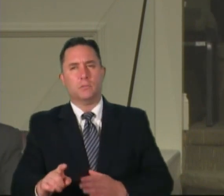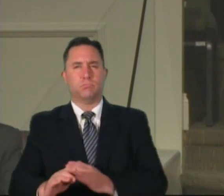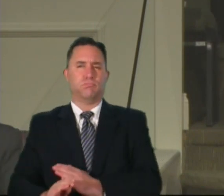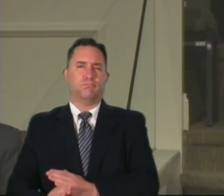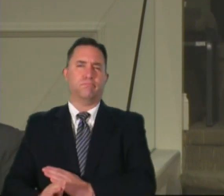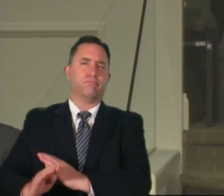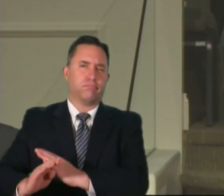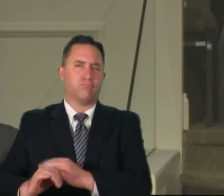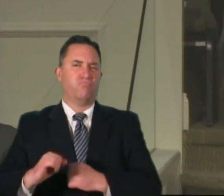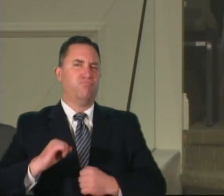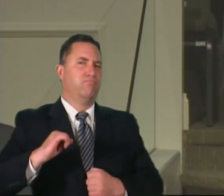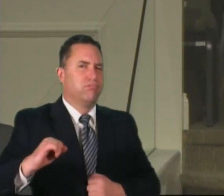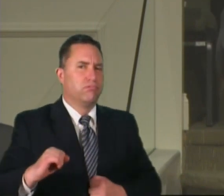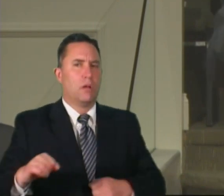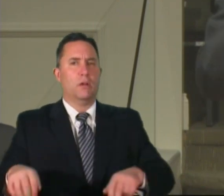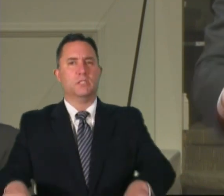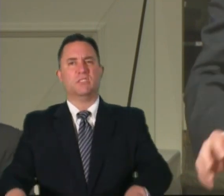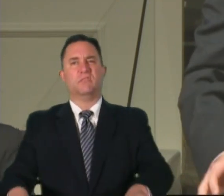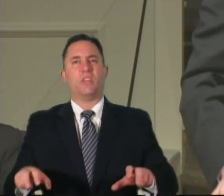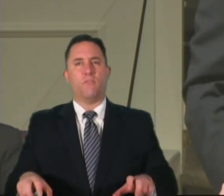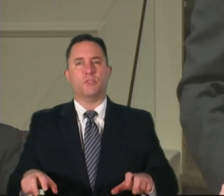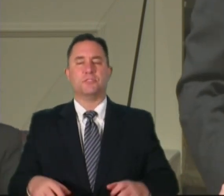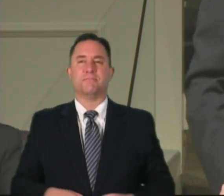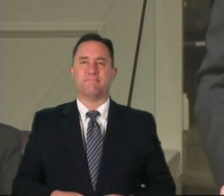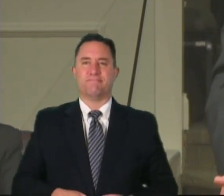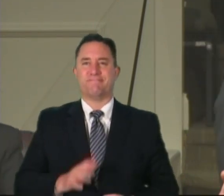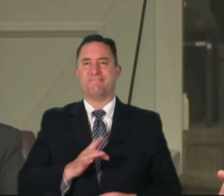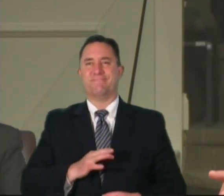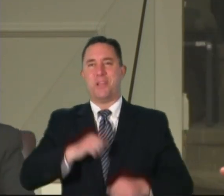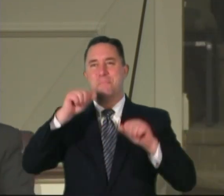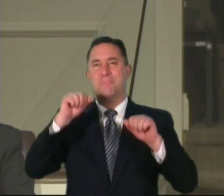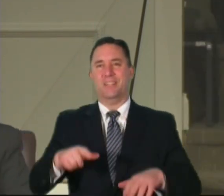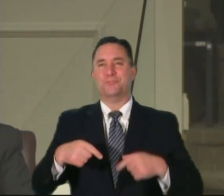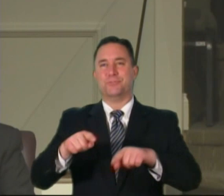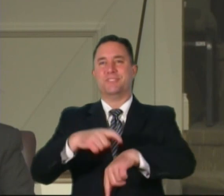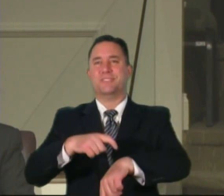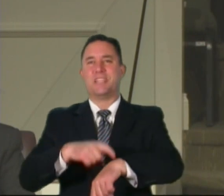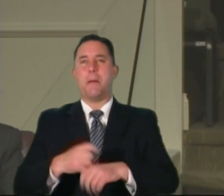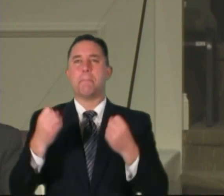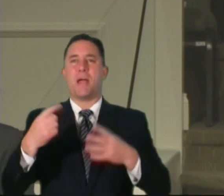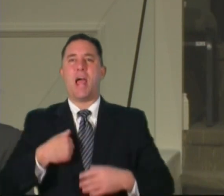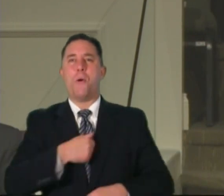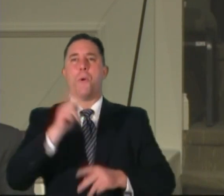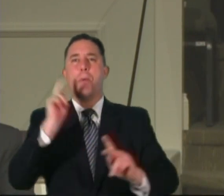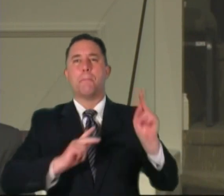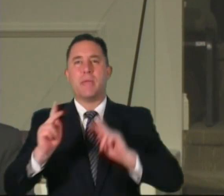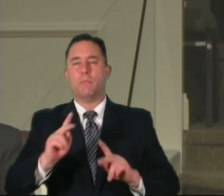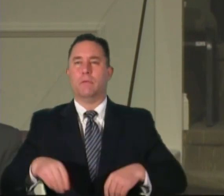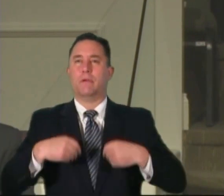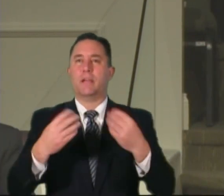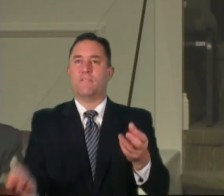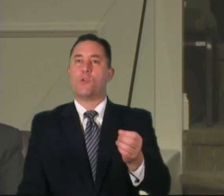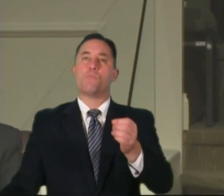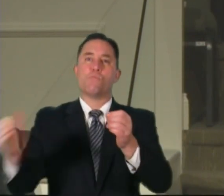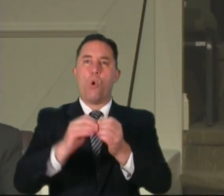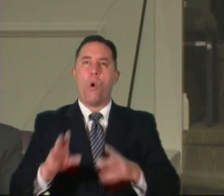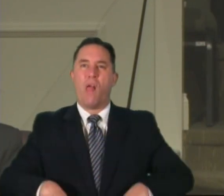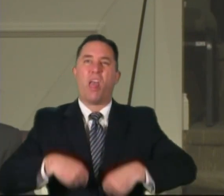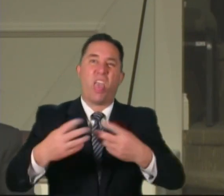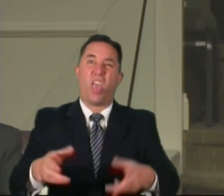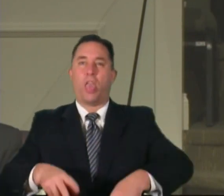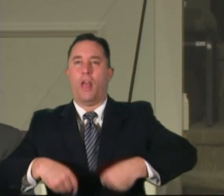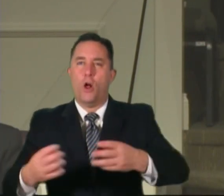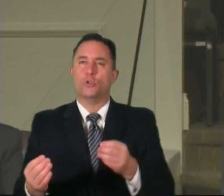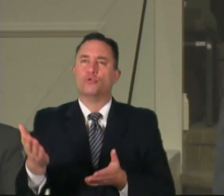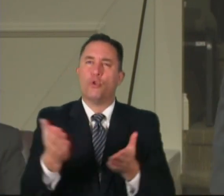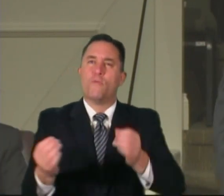resist selfish tendencies. I've been so blessed during this difficult time. Many of our people have given more generously. They have